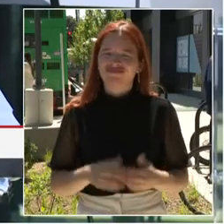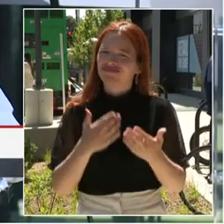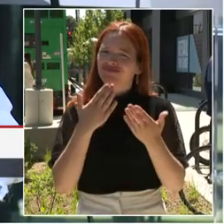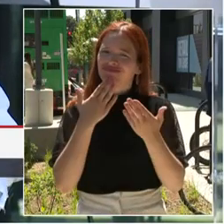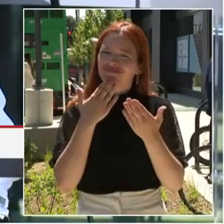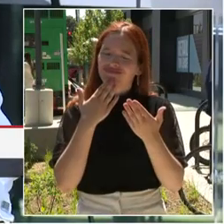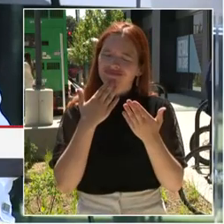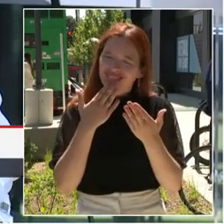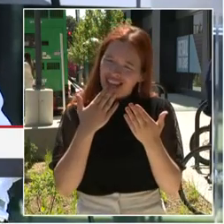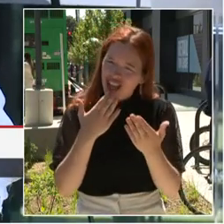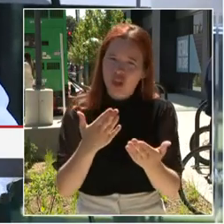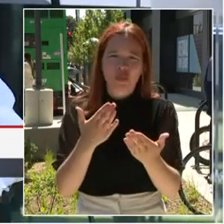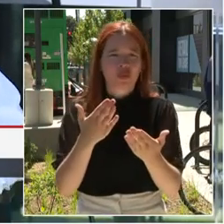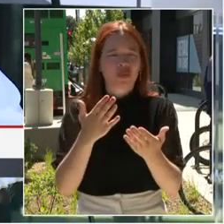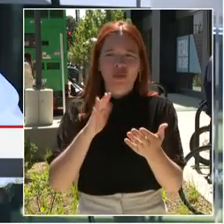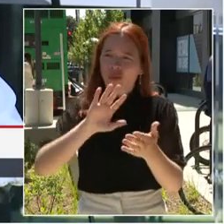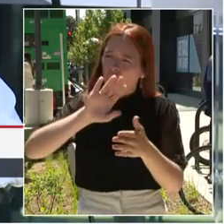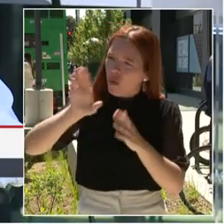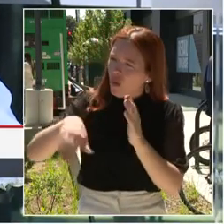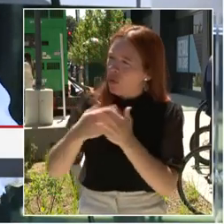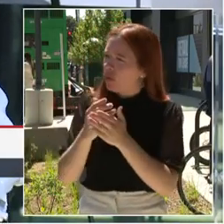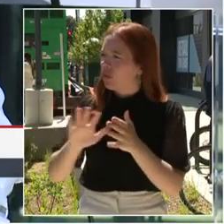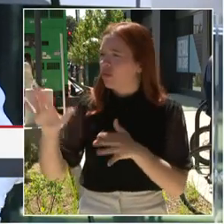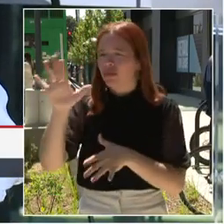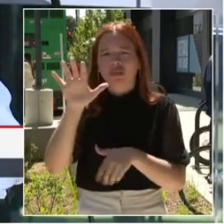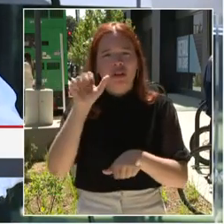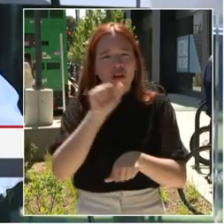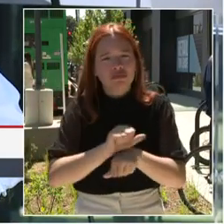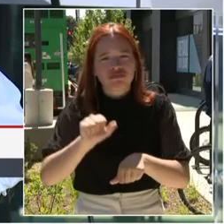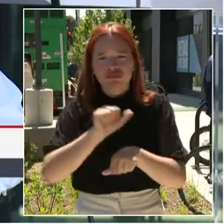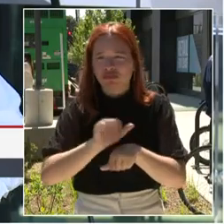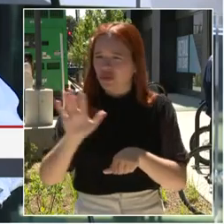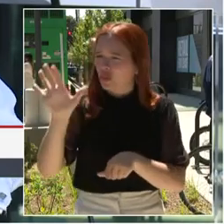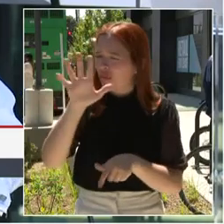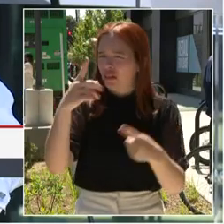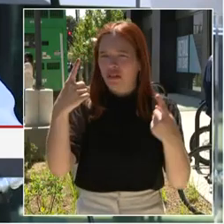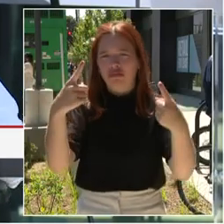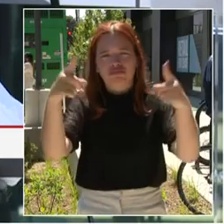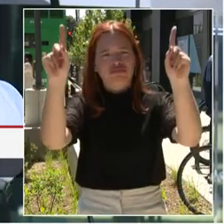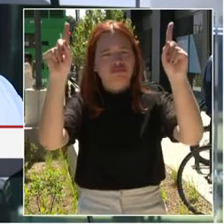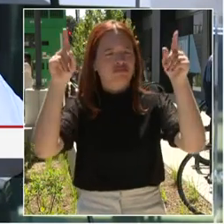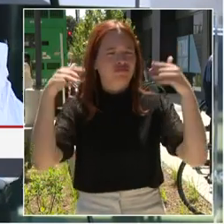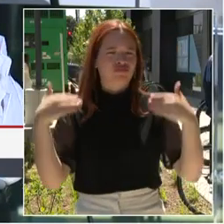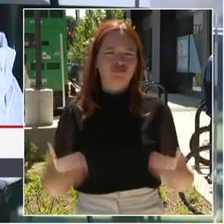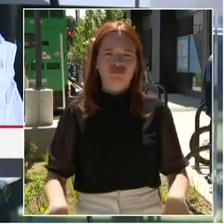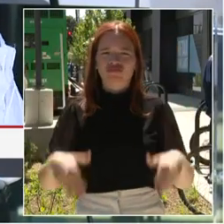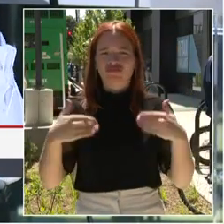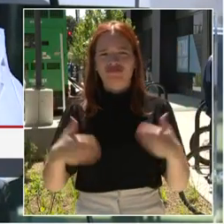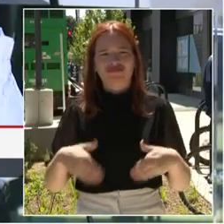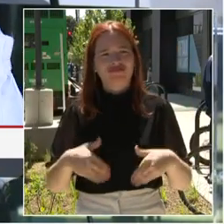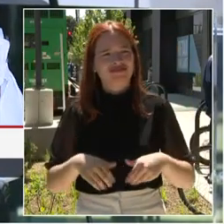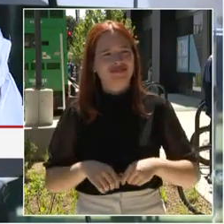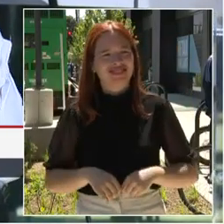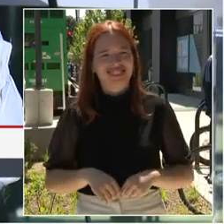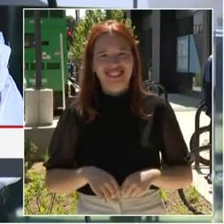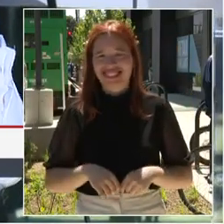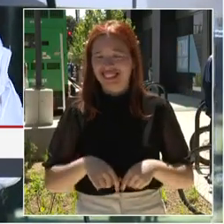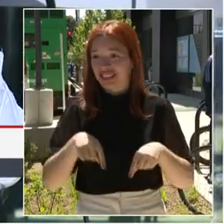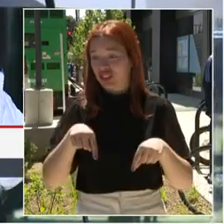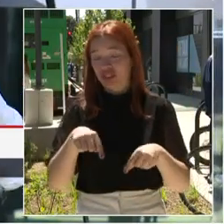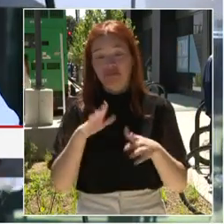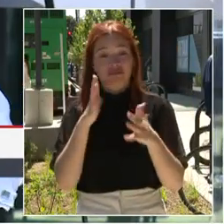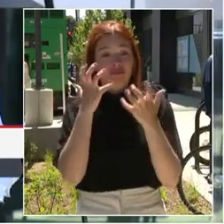on to achieve what we're doing right here. This is absolutely incredible. Isn't this incredible?